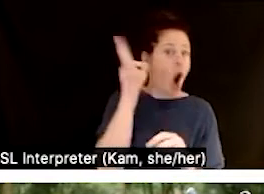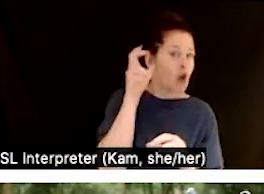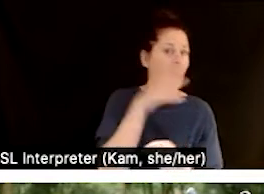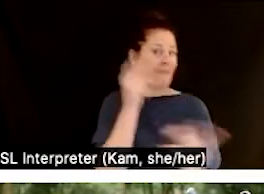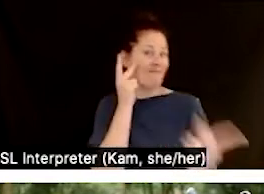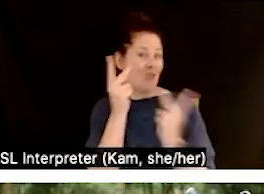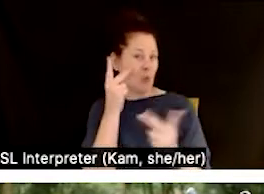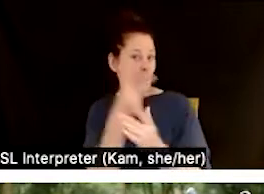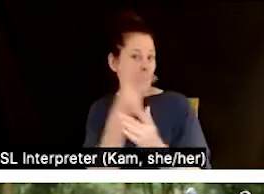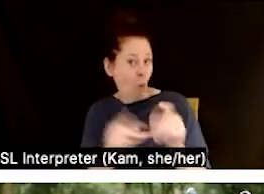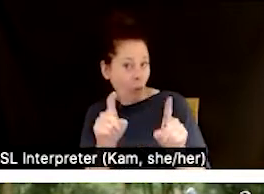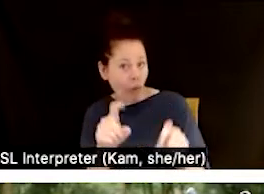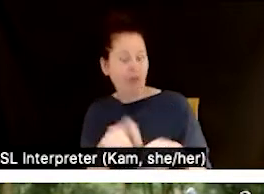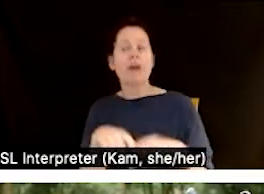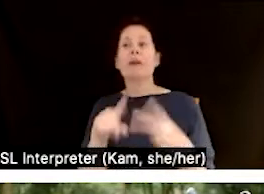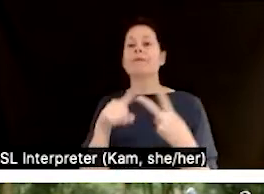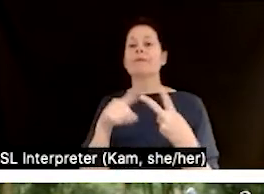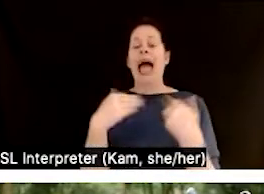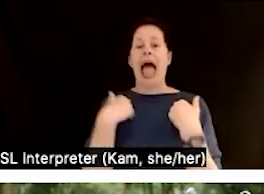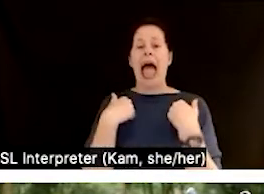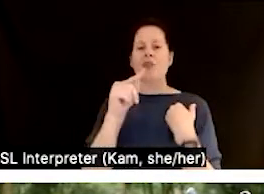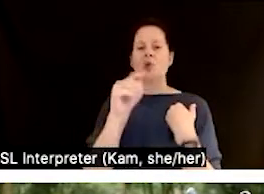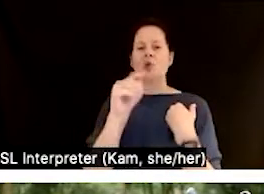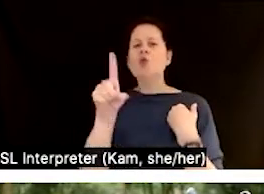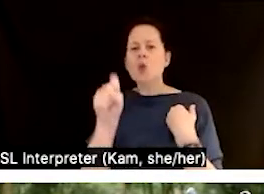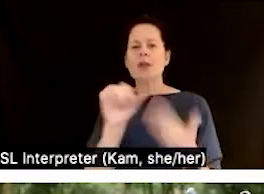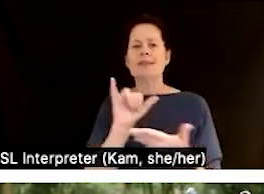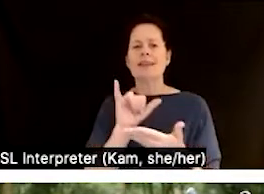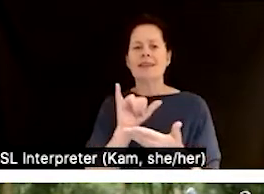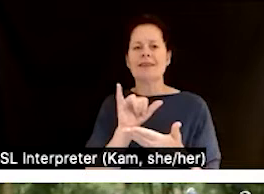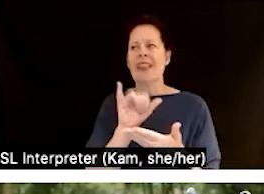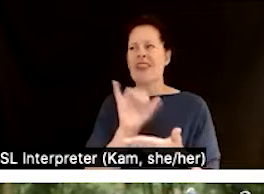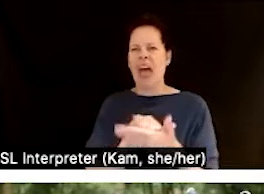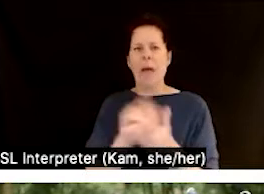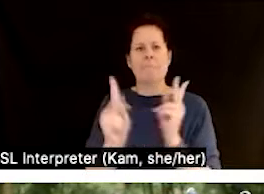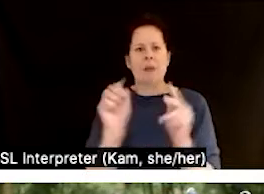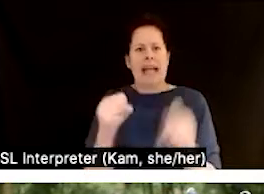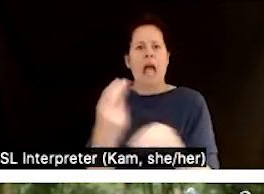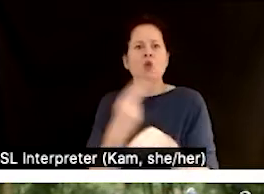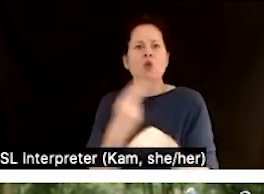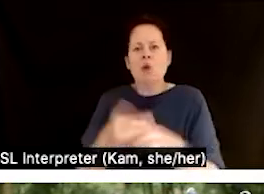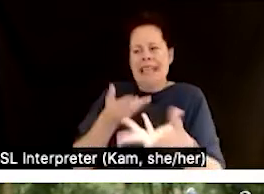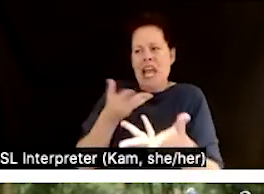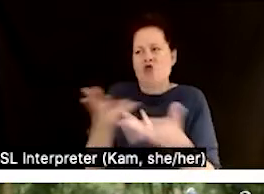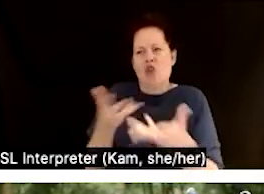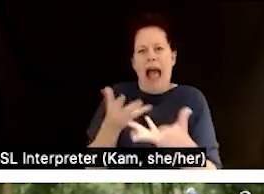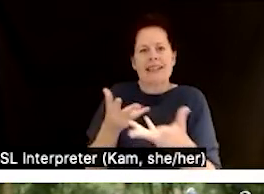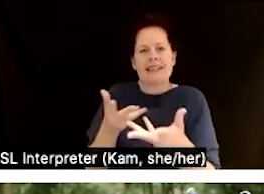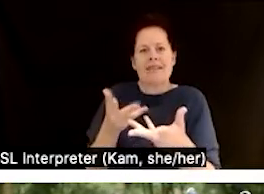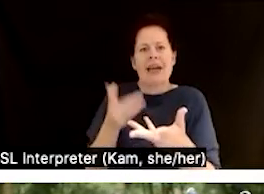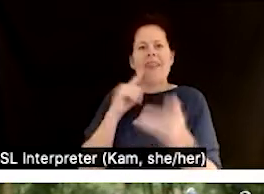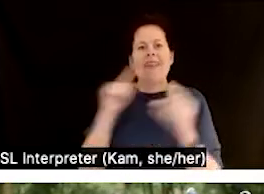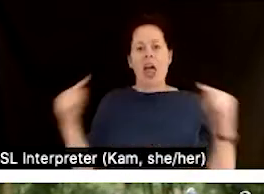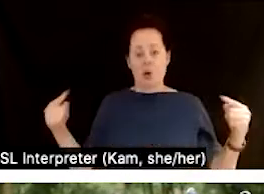having tools and implements that folks can interact with in many, many ways that all get to the same learning goals and